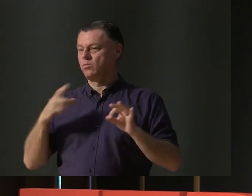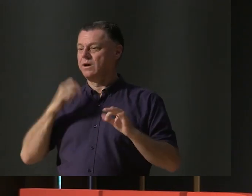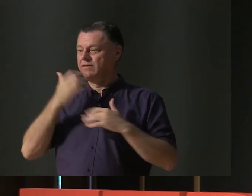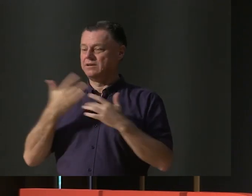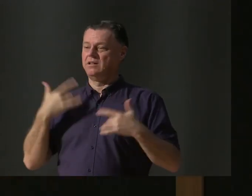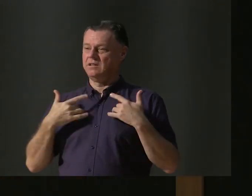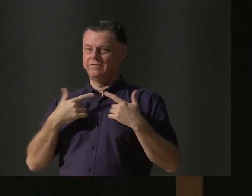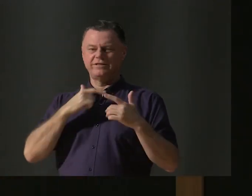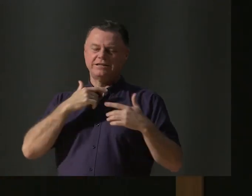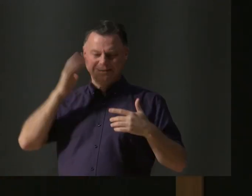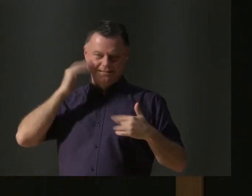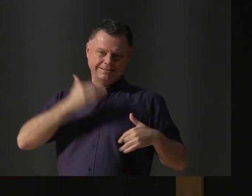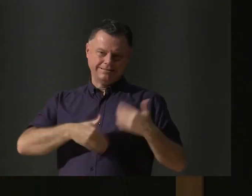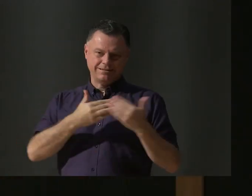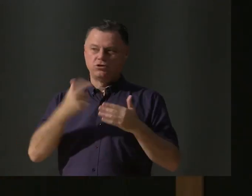with the condition.